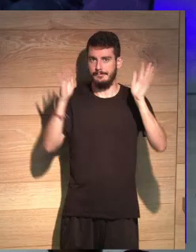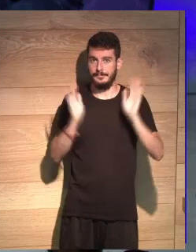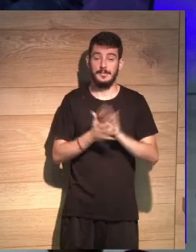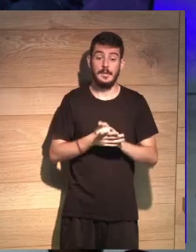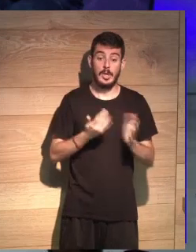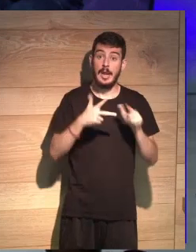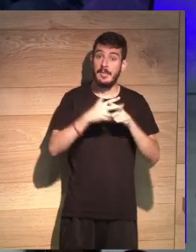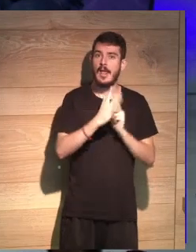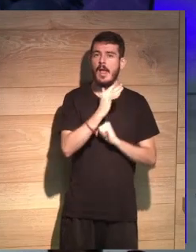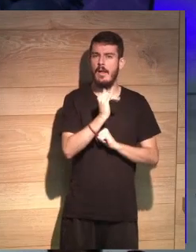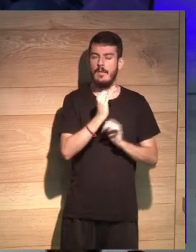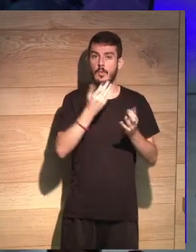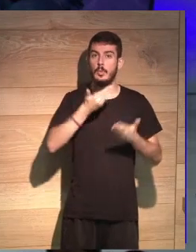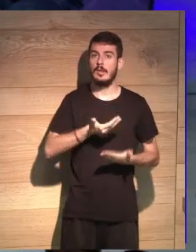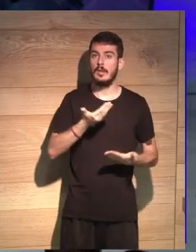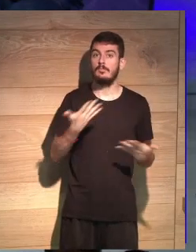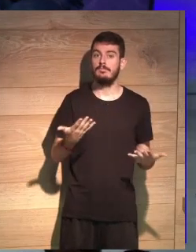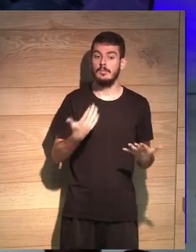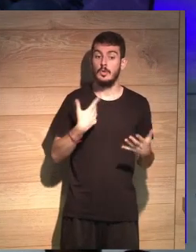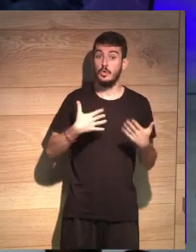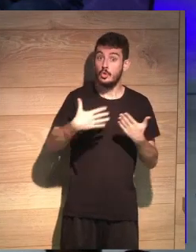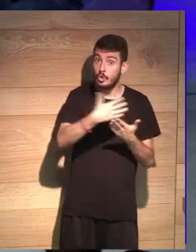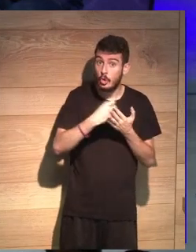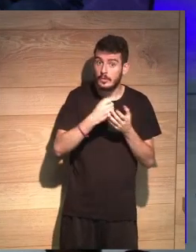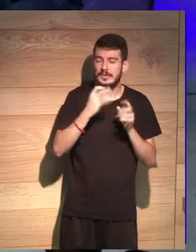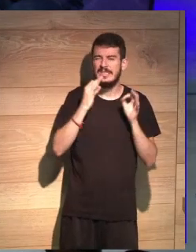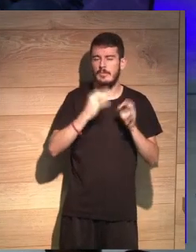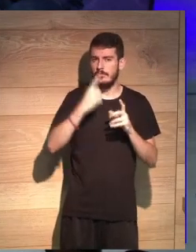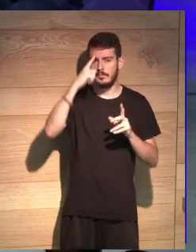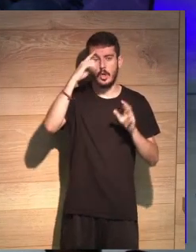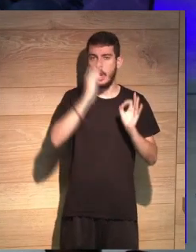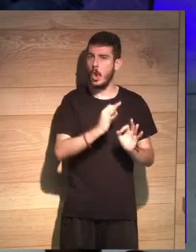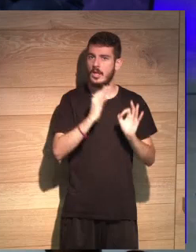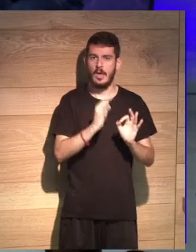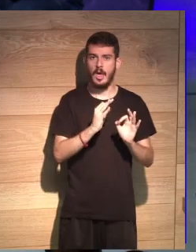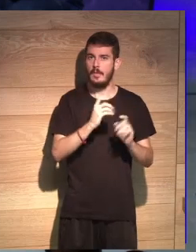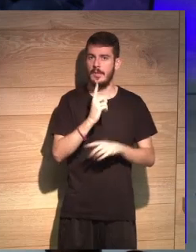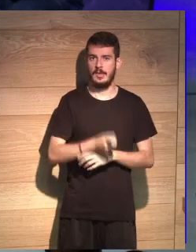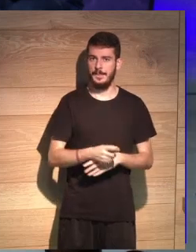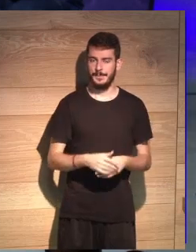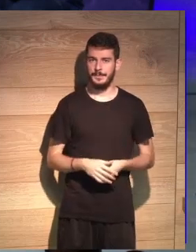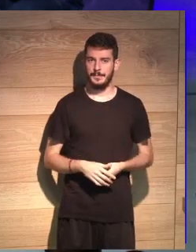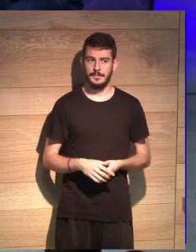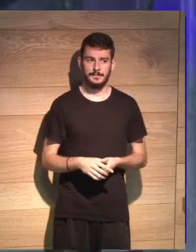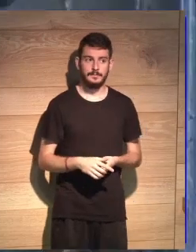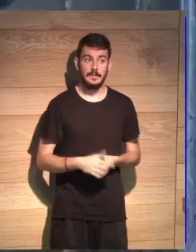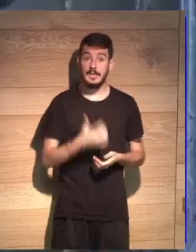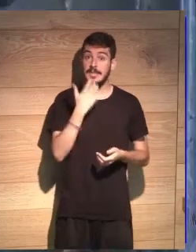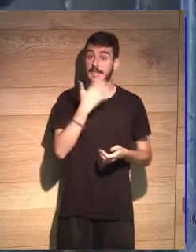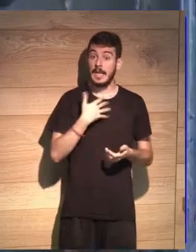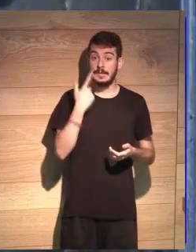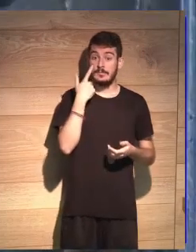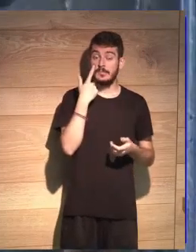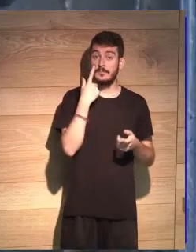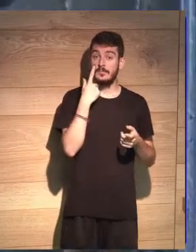enough playing, now you have to do something else, you have a home course or homework.